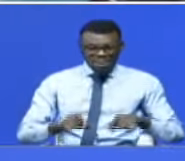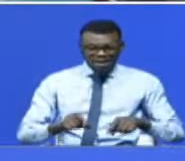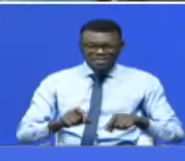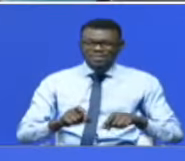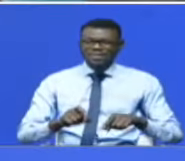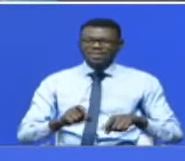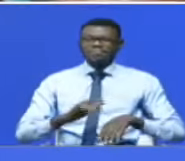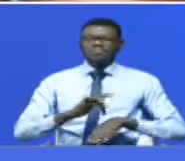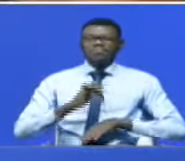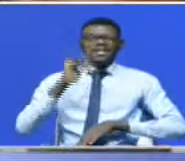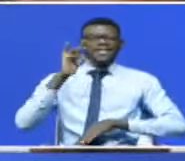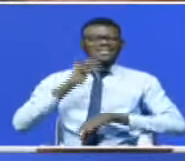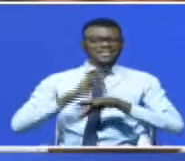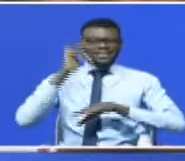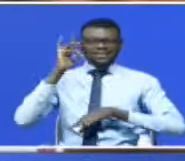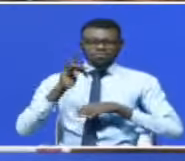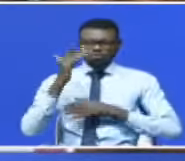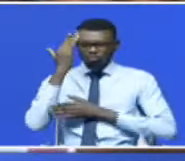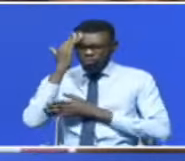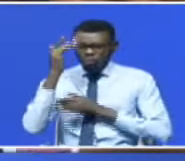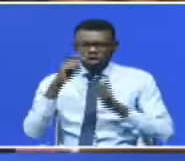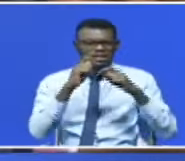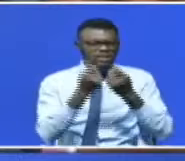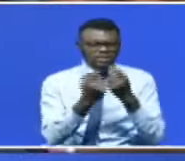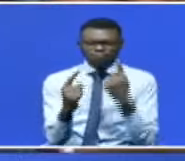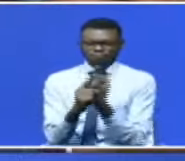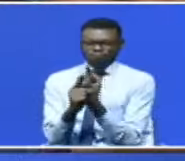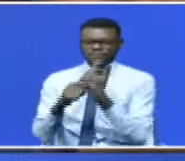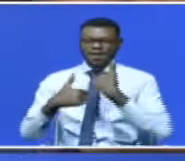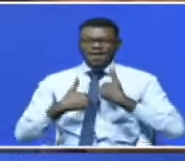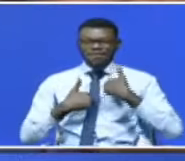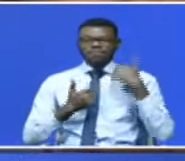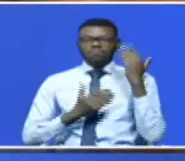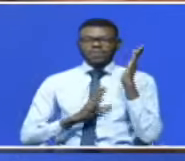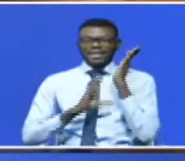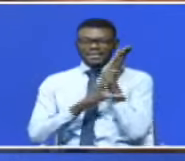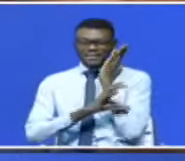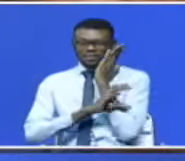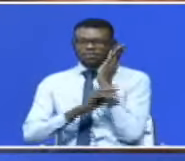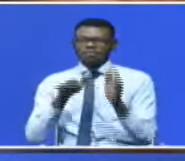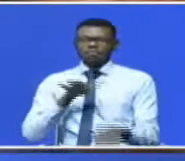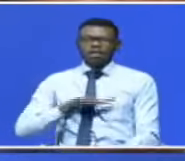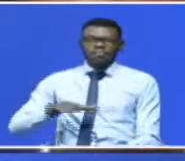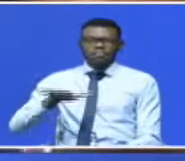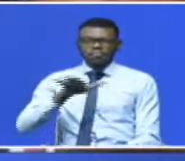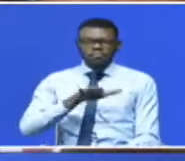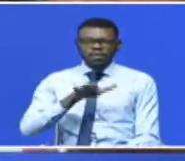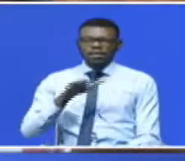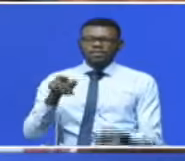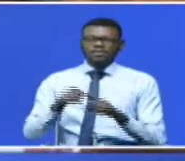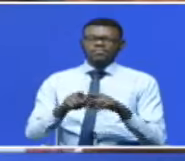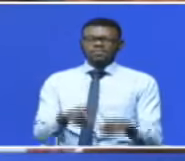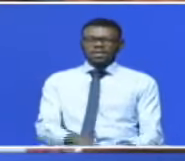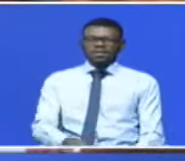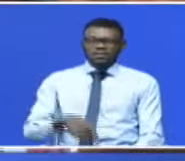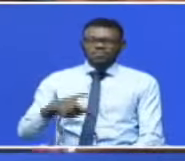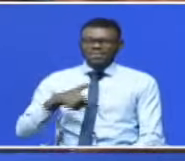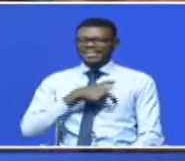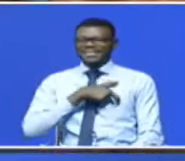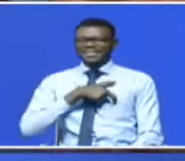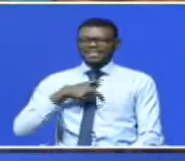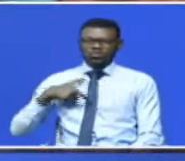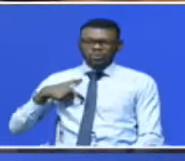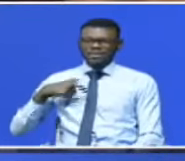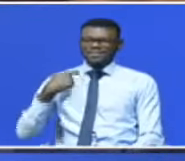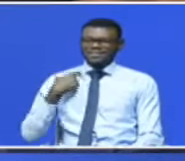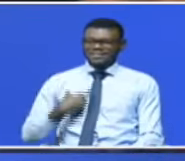sensitive to the ethnic differences that we have in our country. In a place like in Switzerland, they have even what they